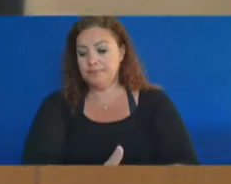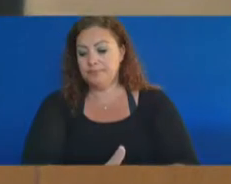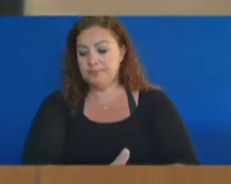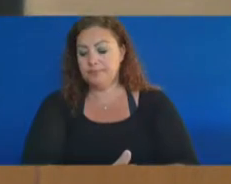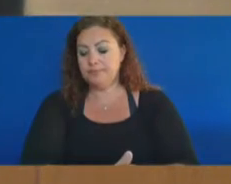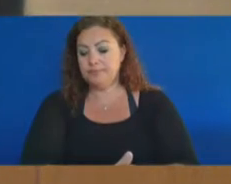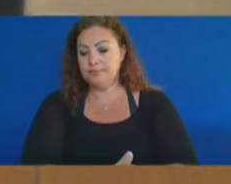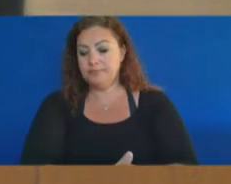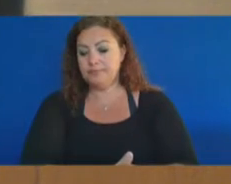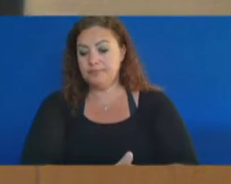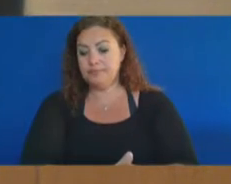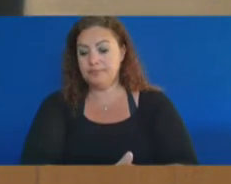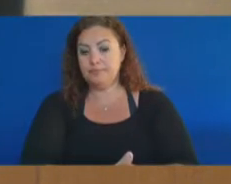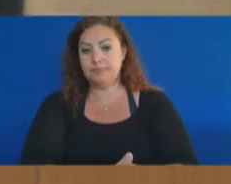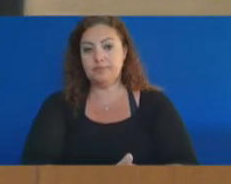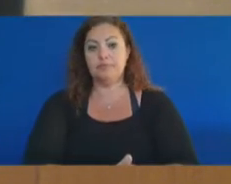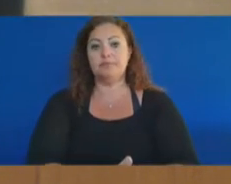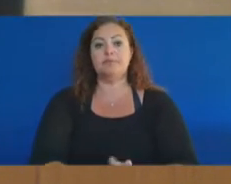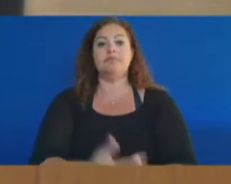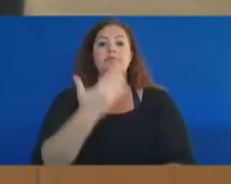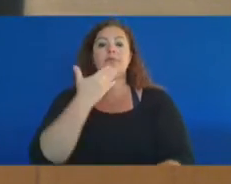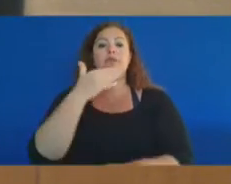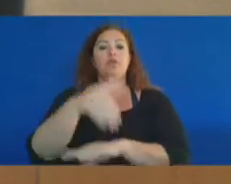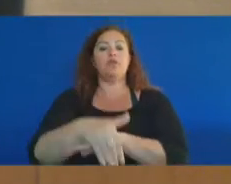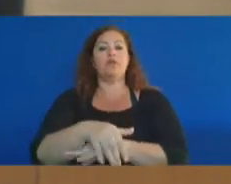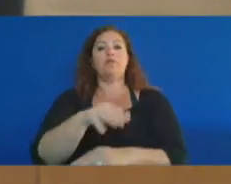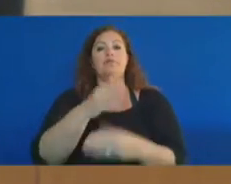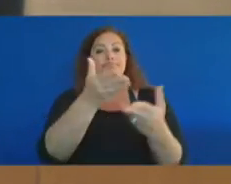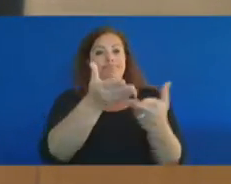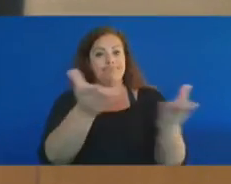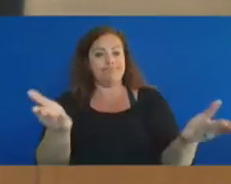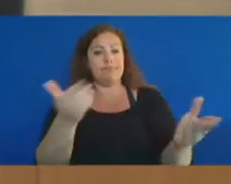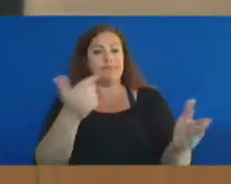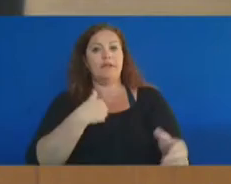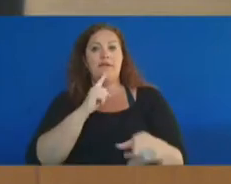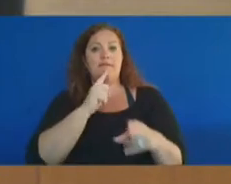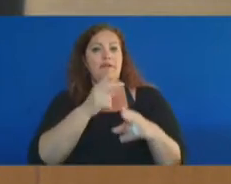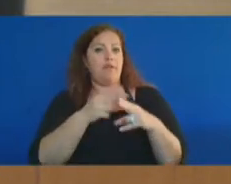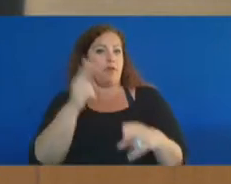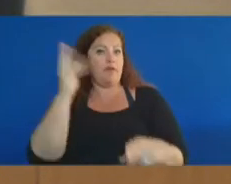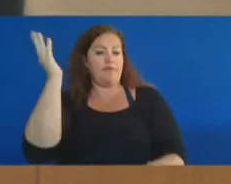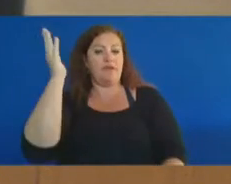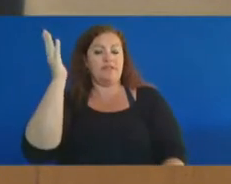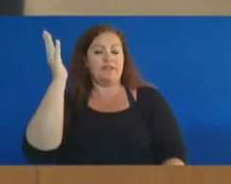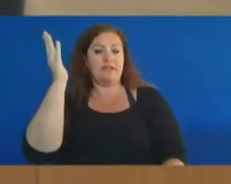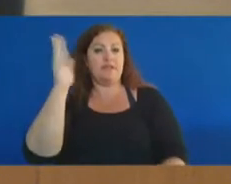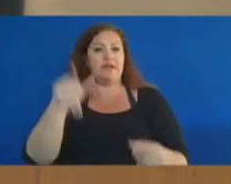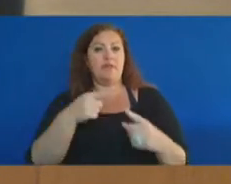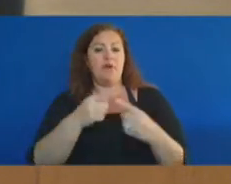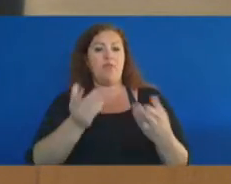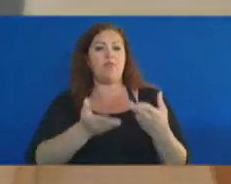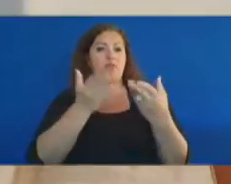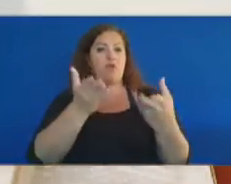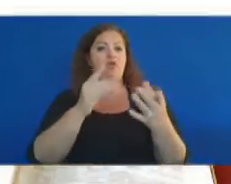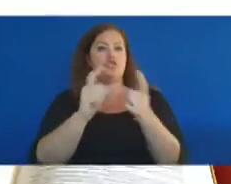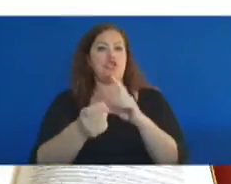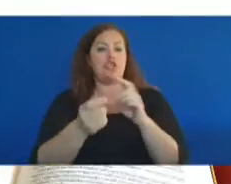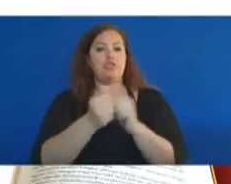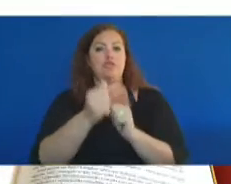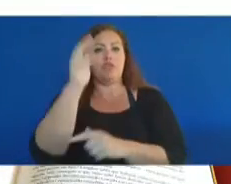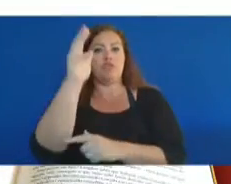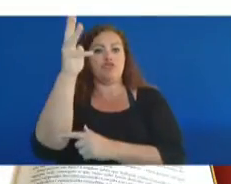32 good evening Madame mayor council members uh very brief presentation on the proposed changes to the tree ordinance they're